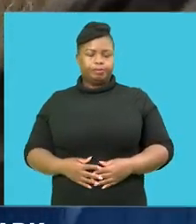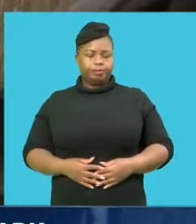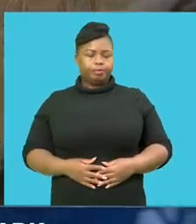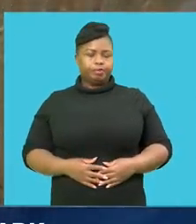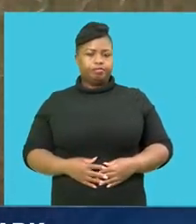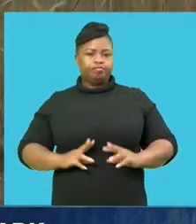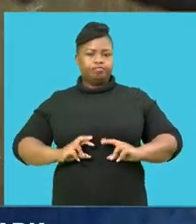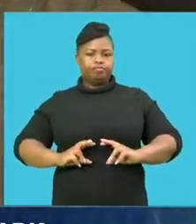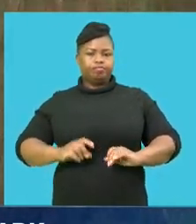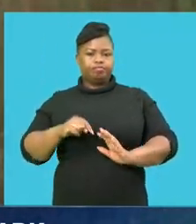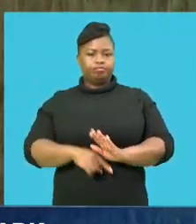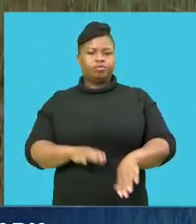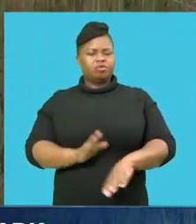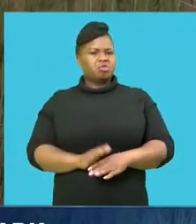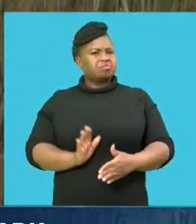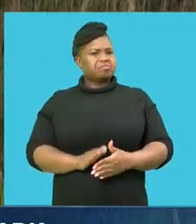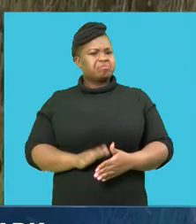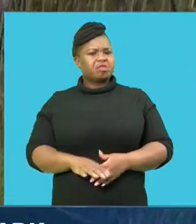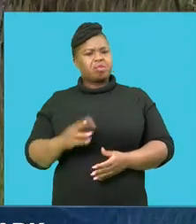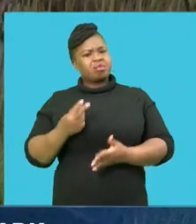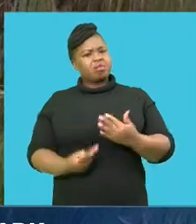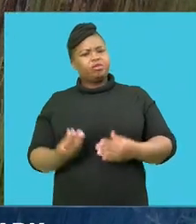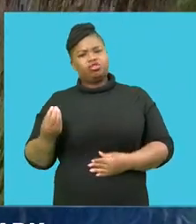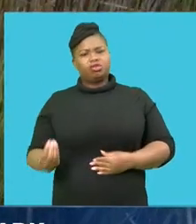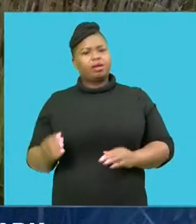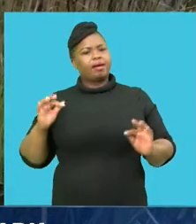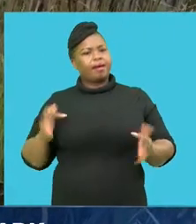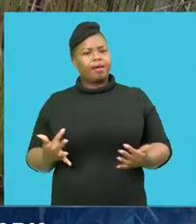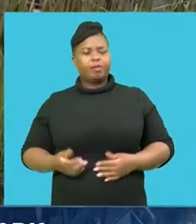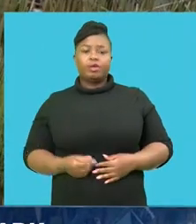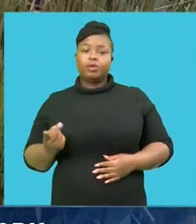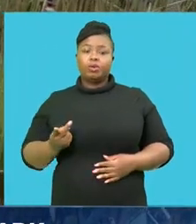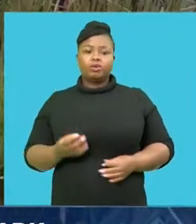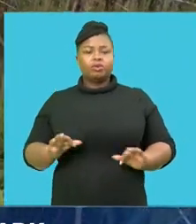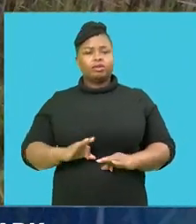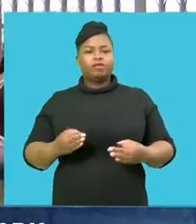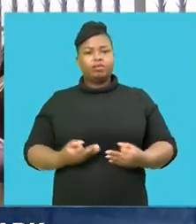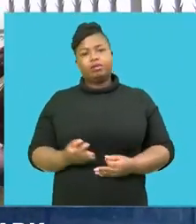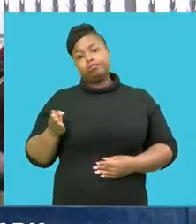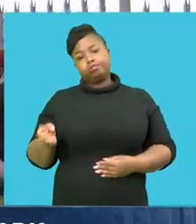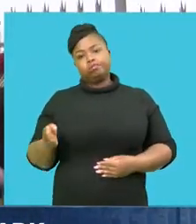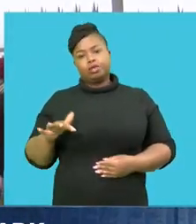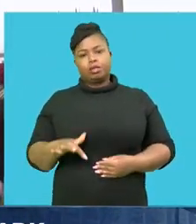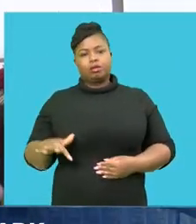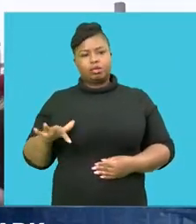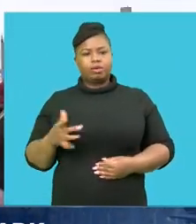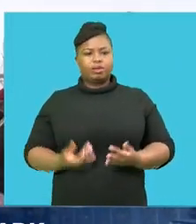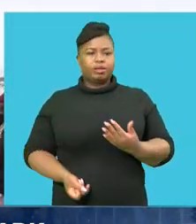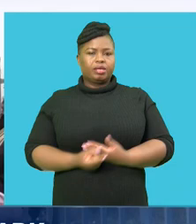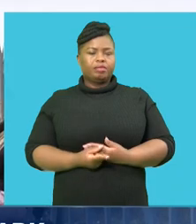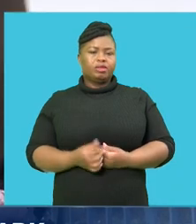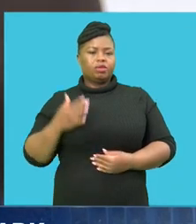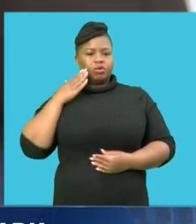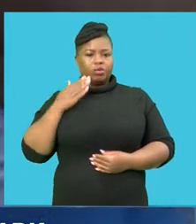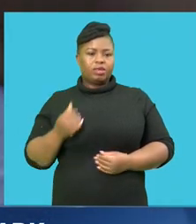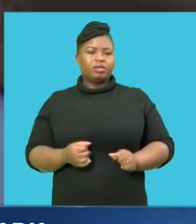Uphenyo luyaqhubeka ukuthola imbangela yokuminza kwalomfanyana kanti umndeni ubukhona endaweni yesigameko ngenkathi